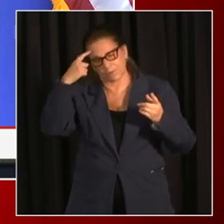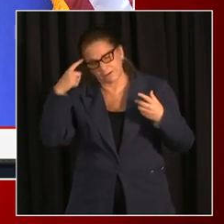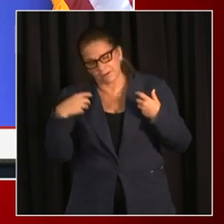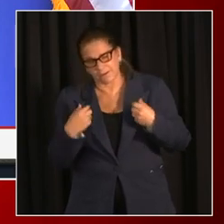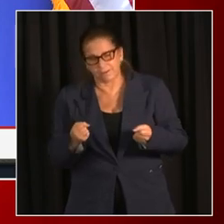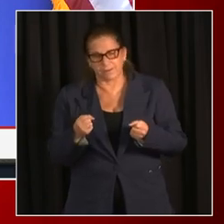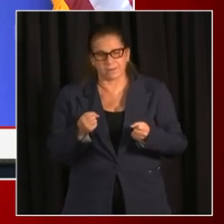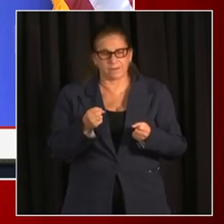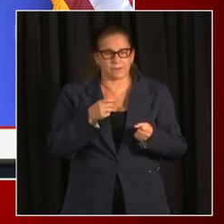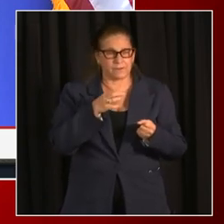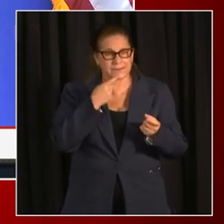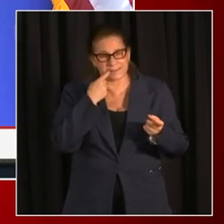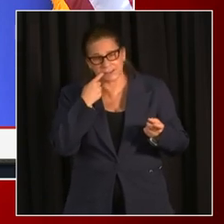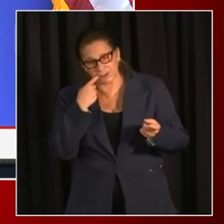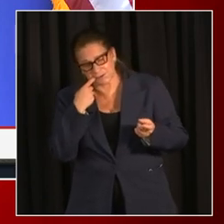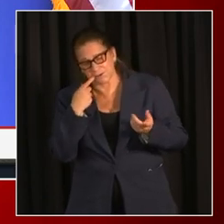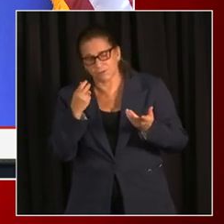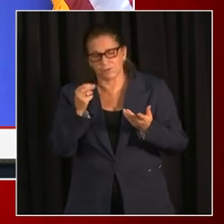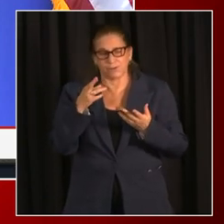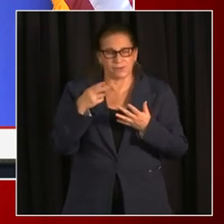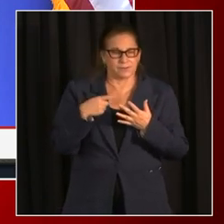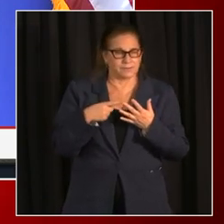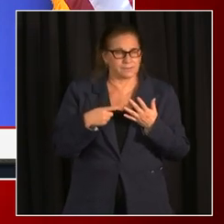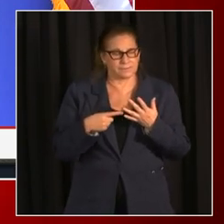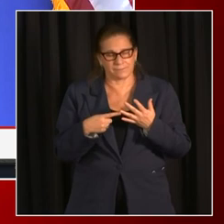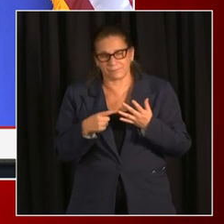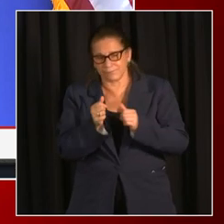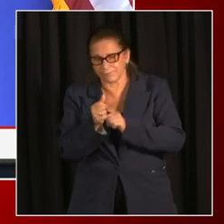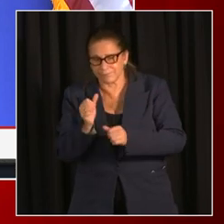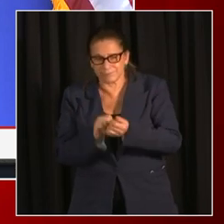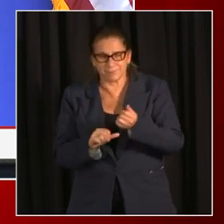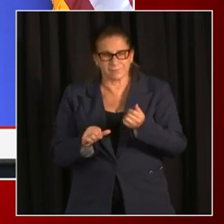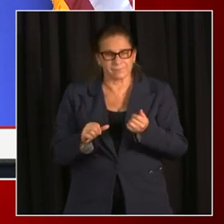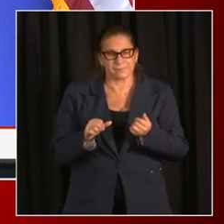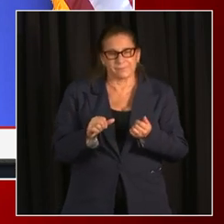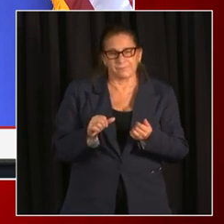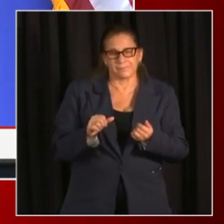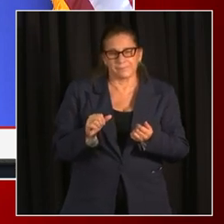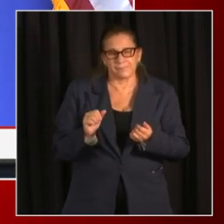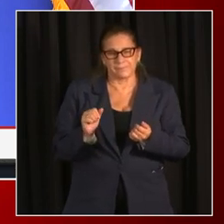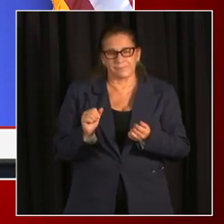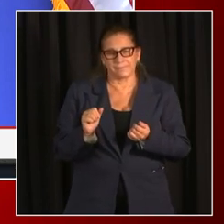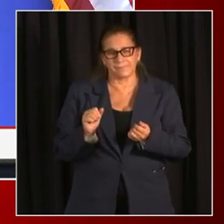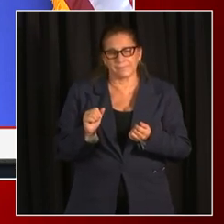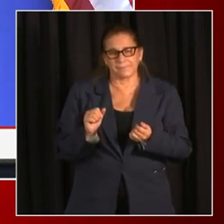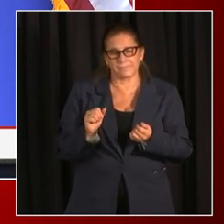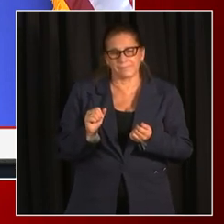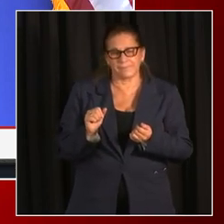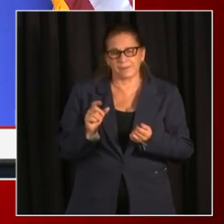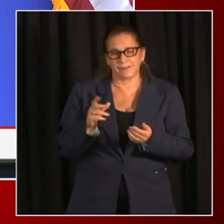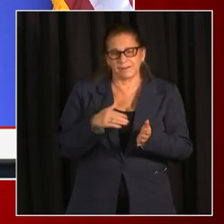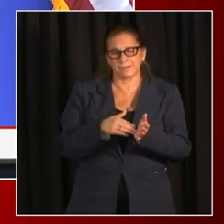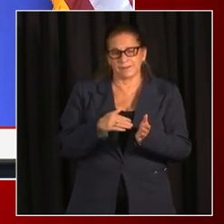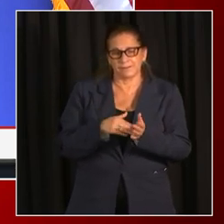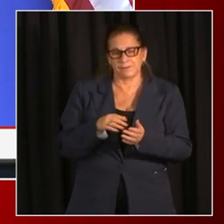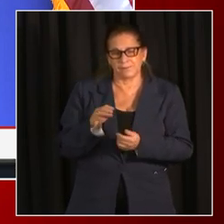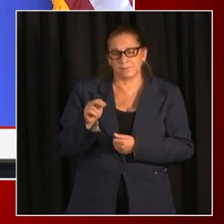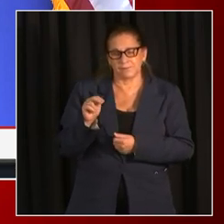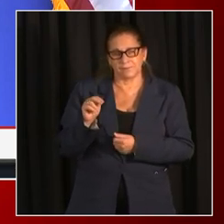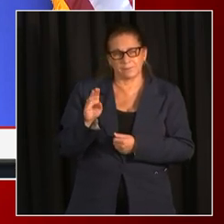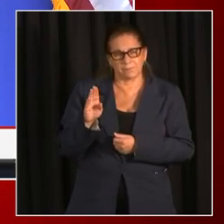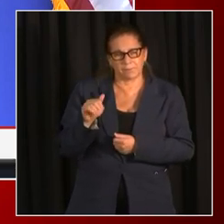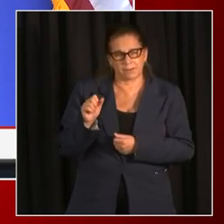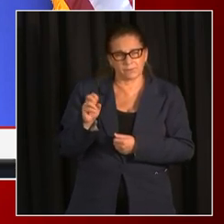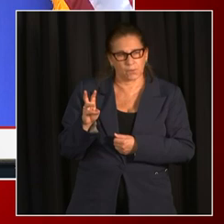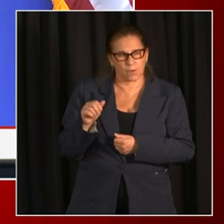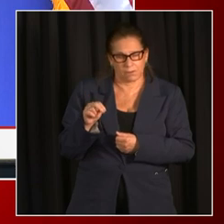substance use disorder services in the district. And Dr. Bazran will be able to, we're going to highlight more of those programs